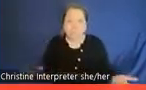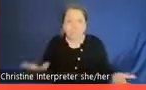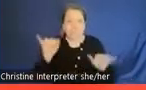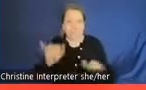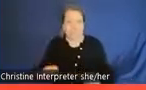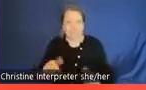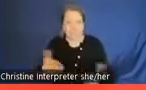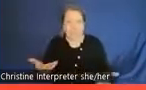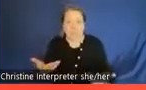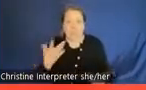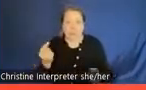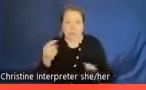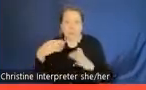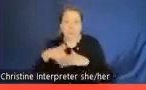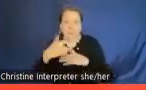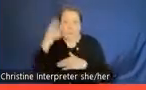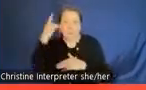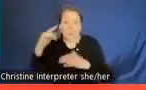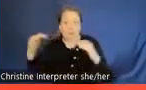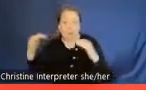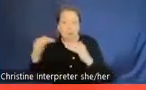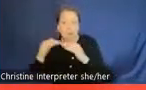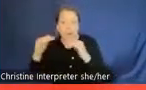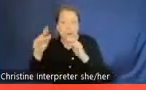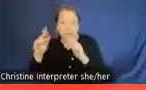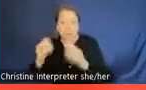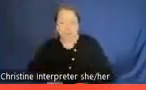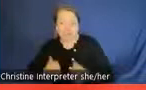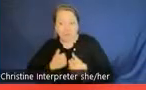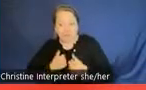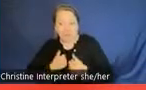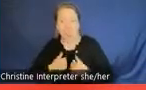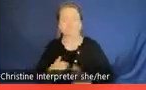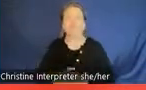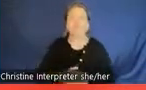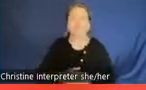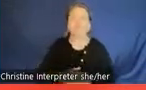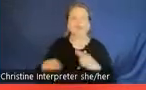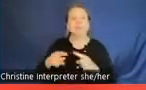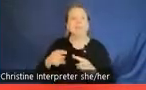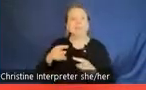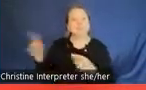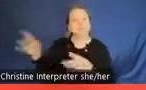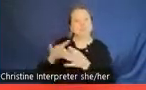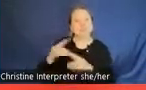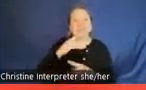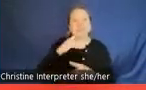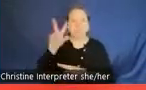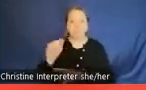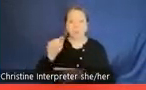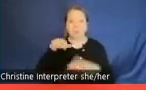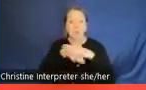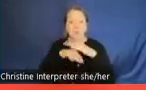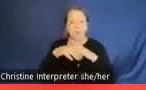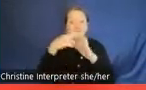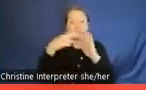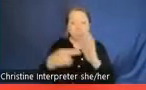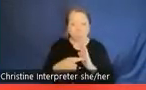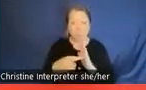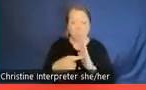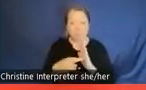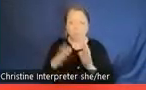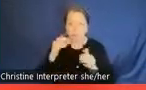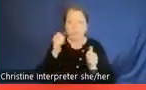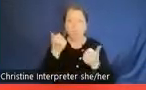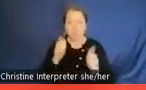afford. And she concluded her response with, "Vermont's access rules were written to respond to inequities like